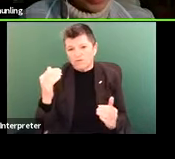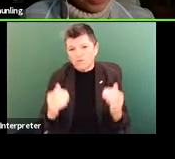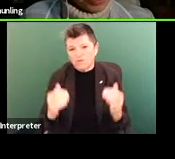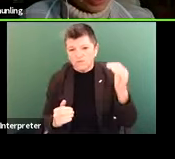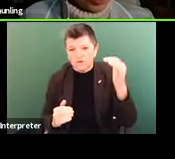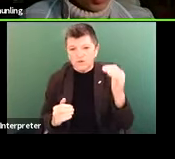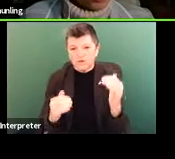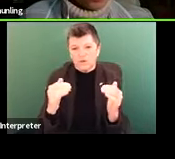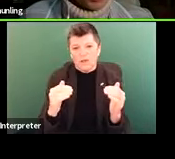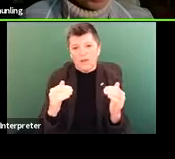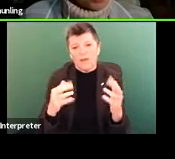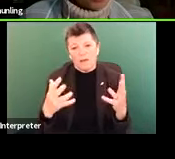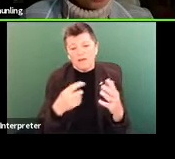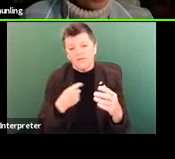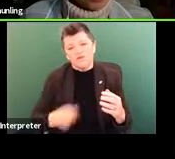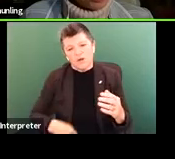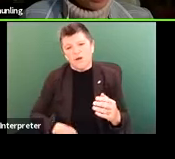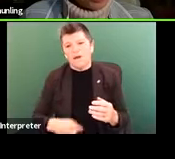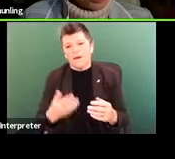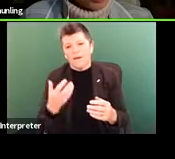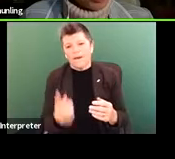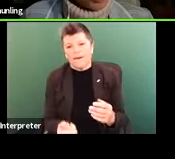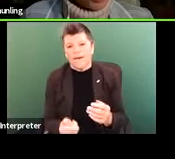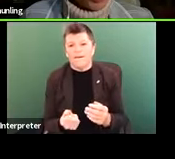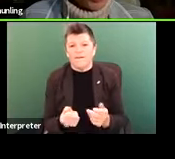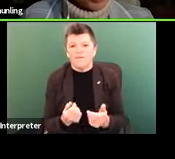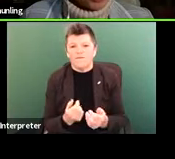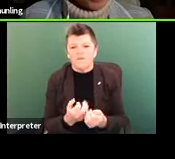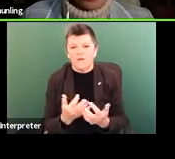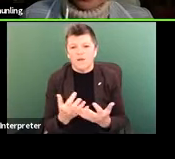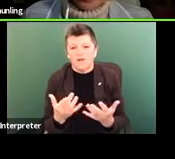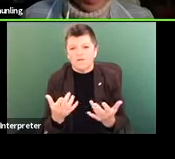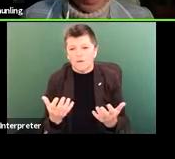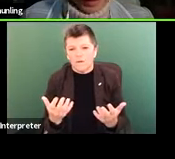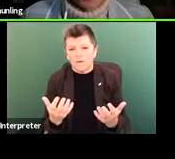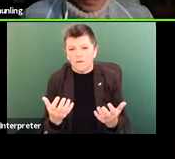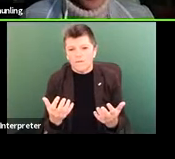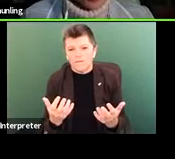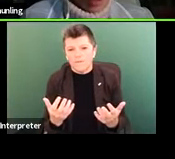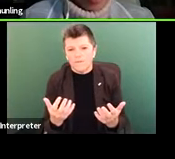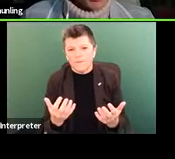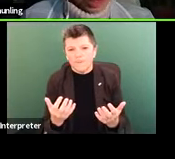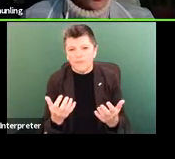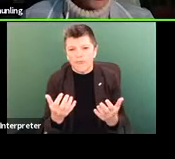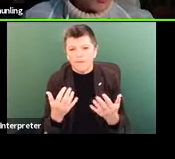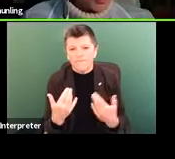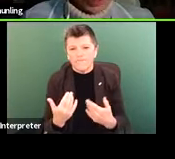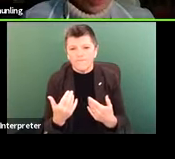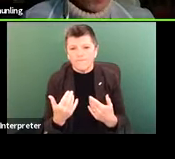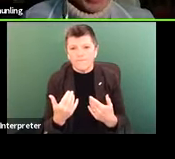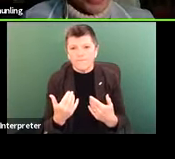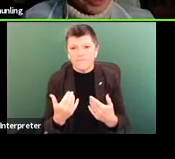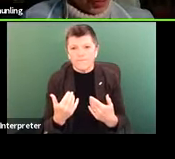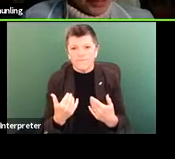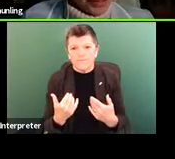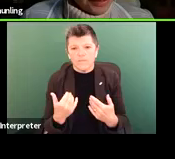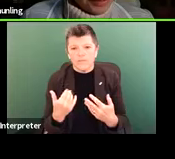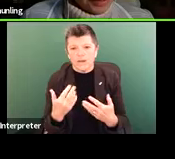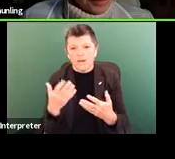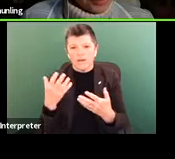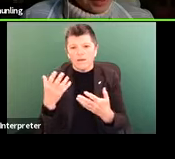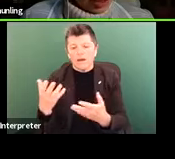China have a lot of they know, the government